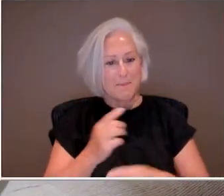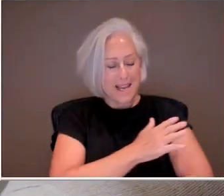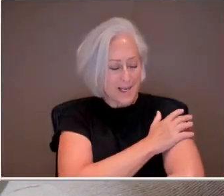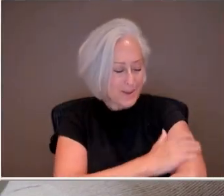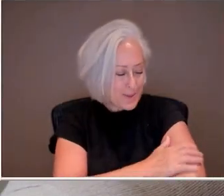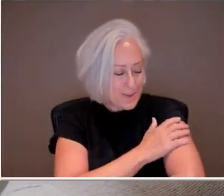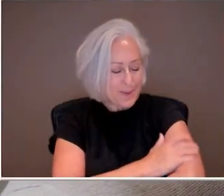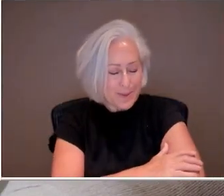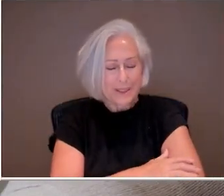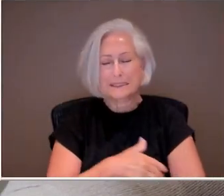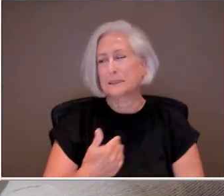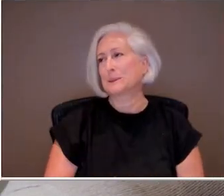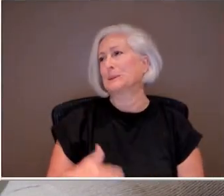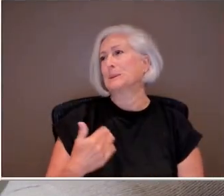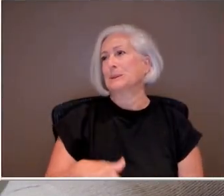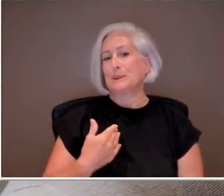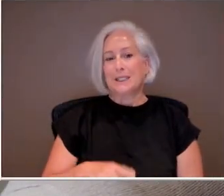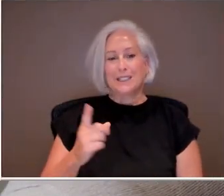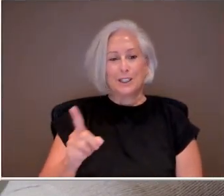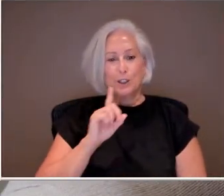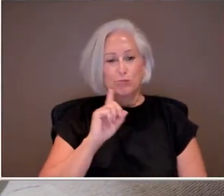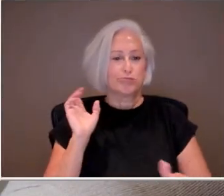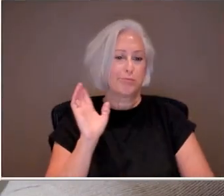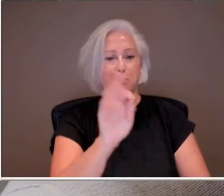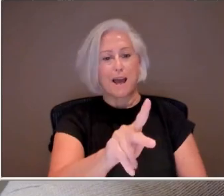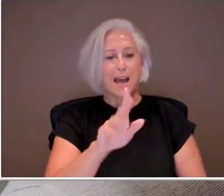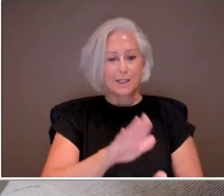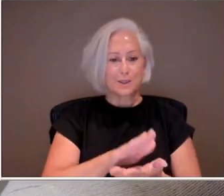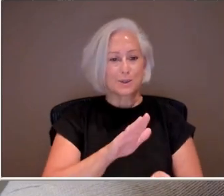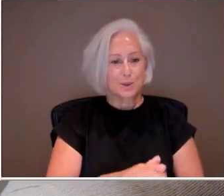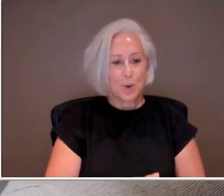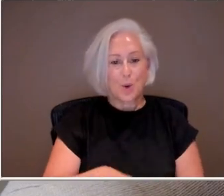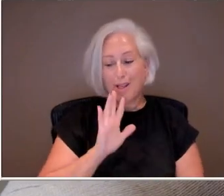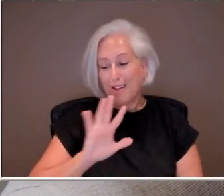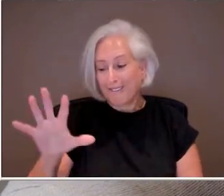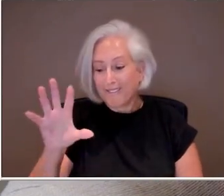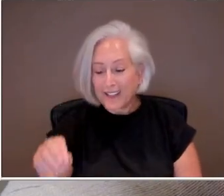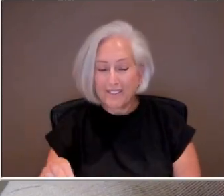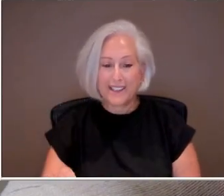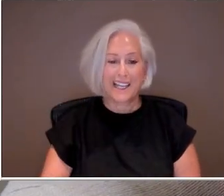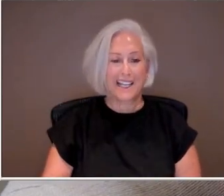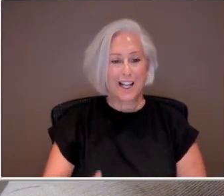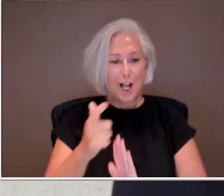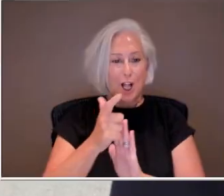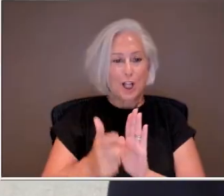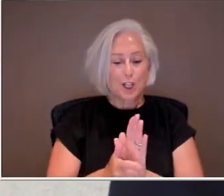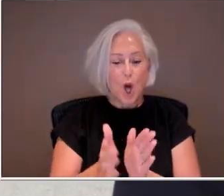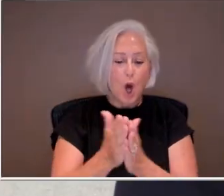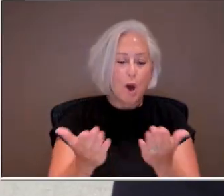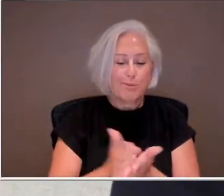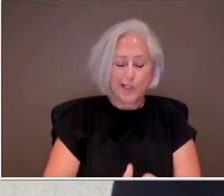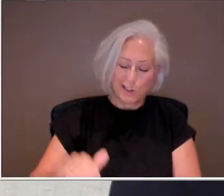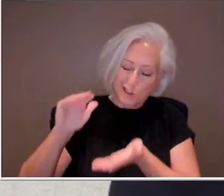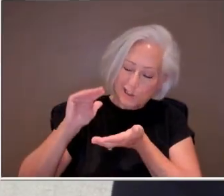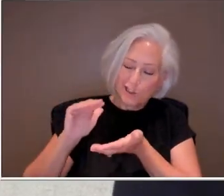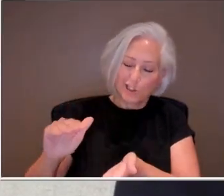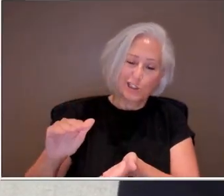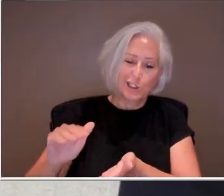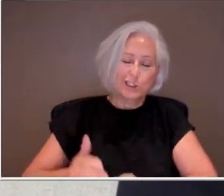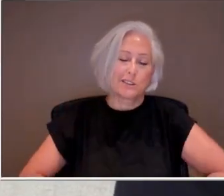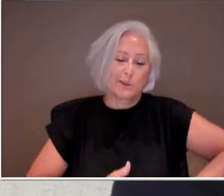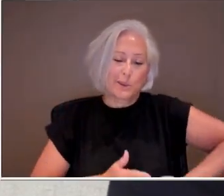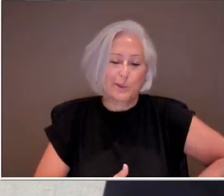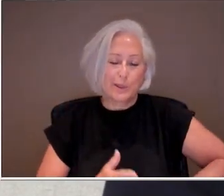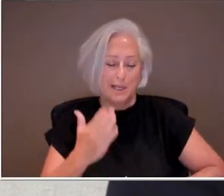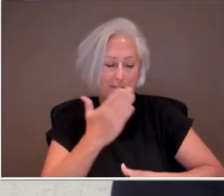school in your 50s and you're carrying, law books this thick in your backpack. I must have, irritated my shoulder, but it got